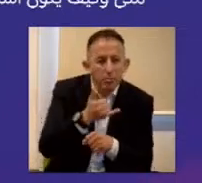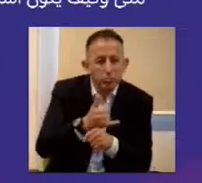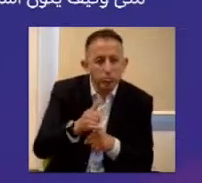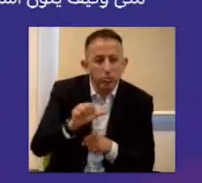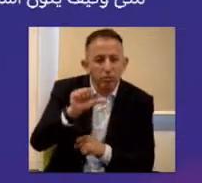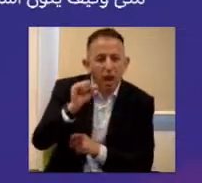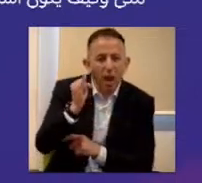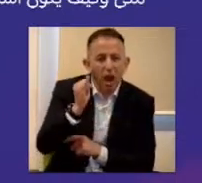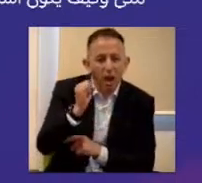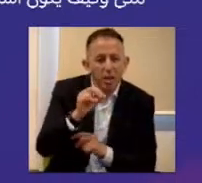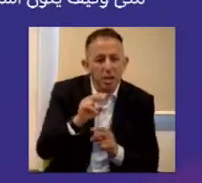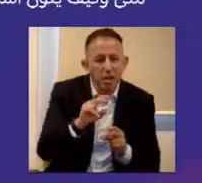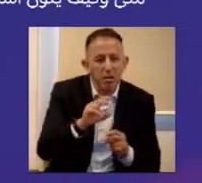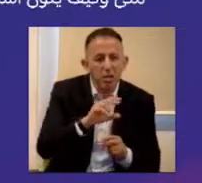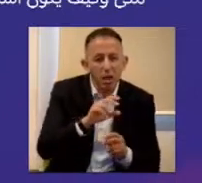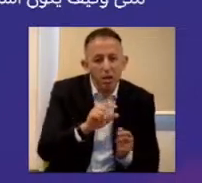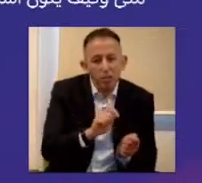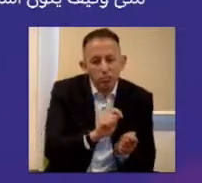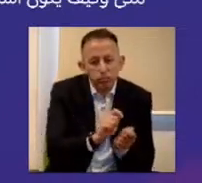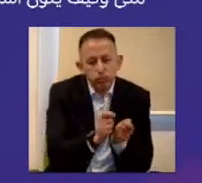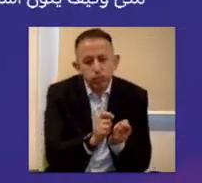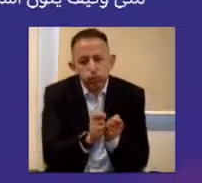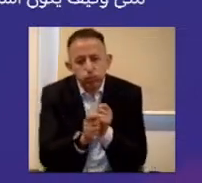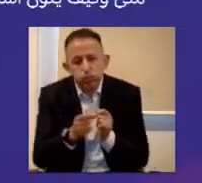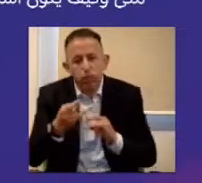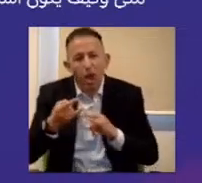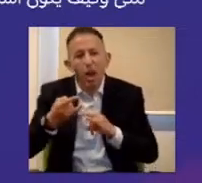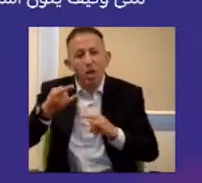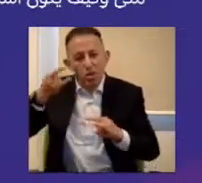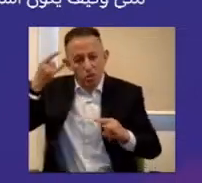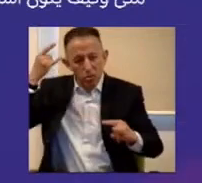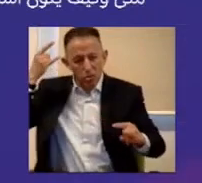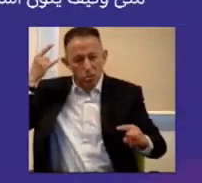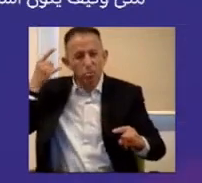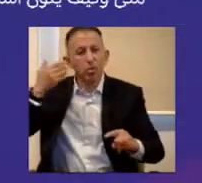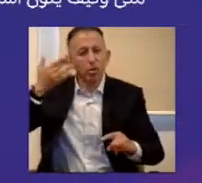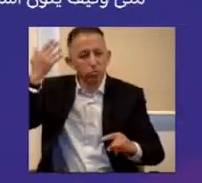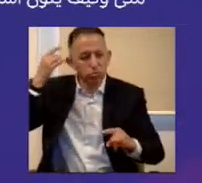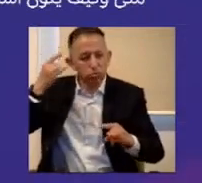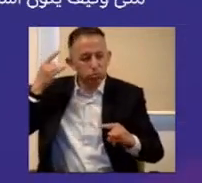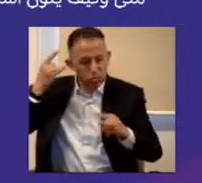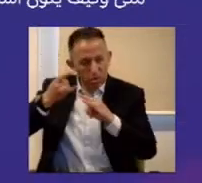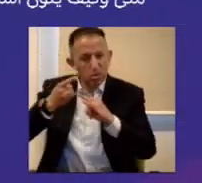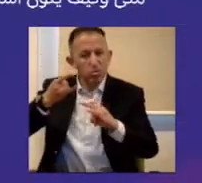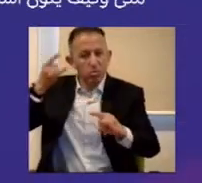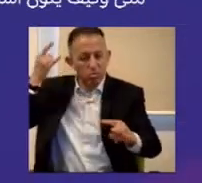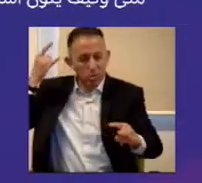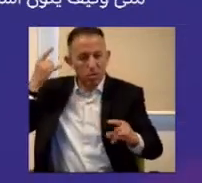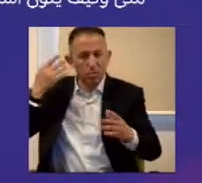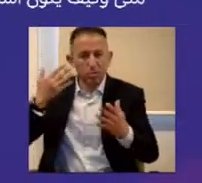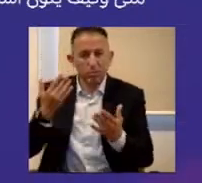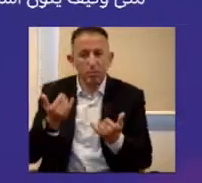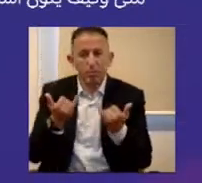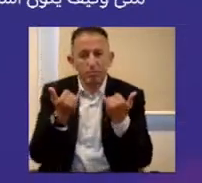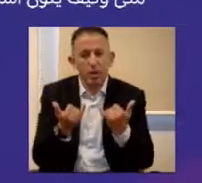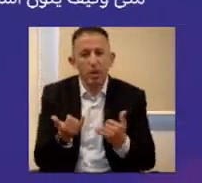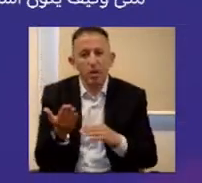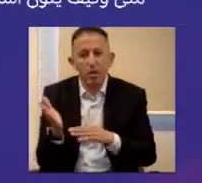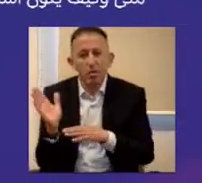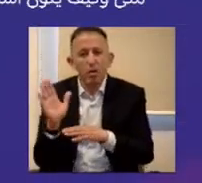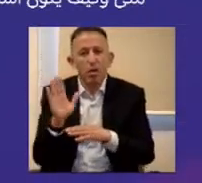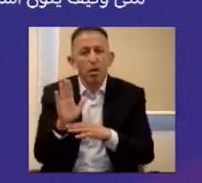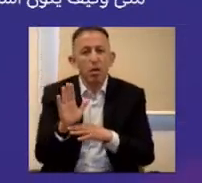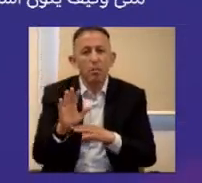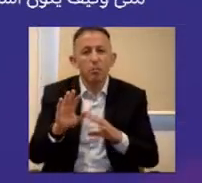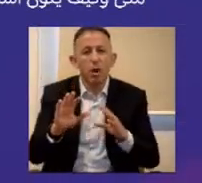this is my brief point about history of AI. So let me mention what are the cognitive functions that